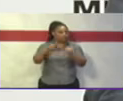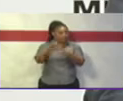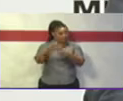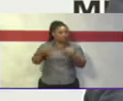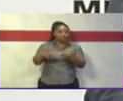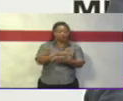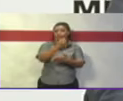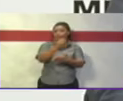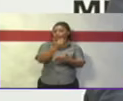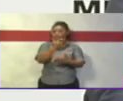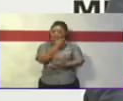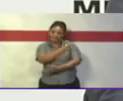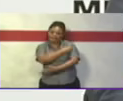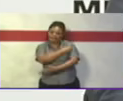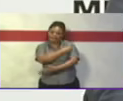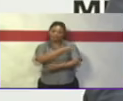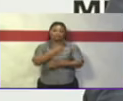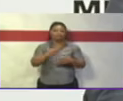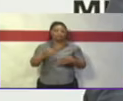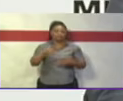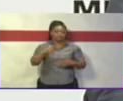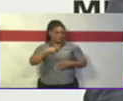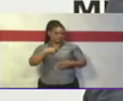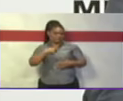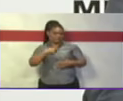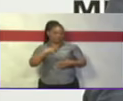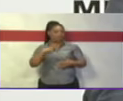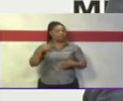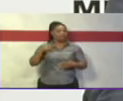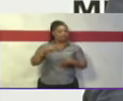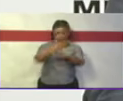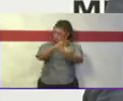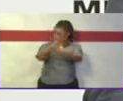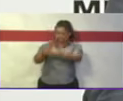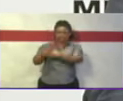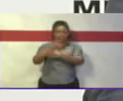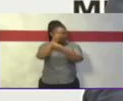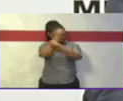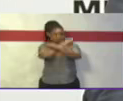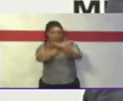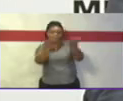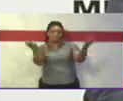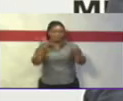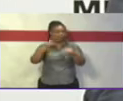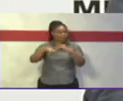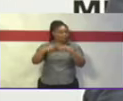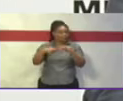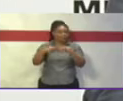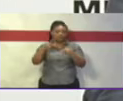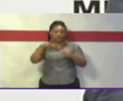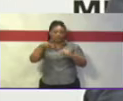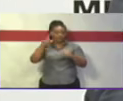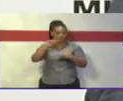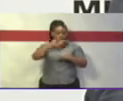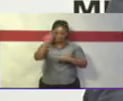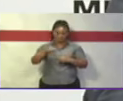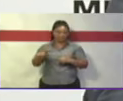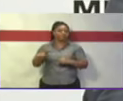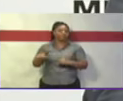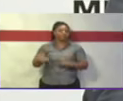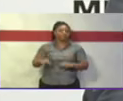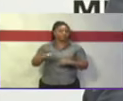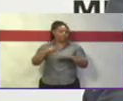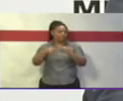country, I would have presented on this media conference the full gamut of Pfizer as well, in terms of the side effect profile,